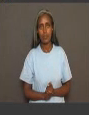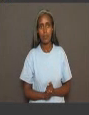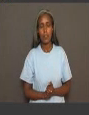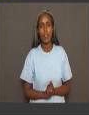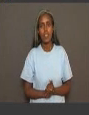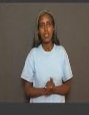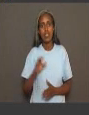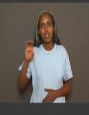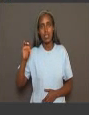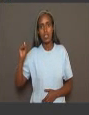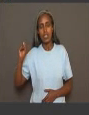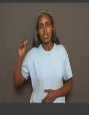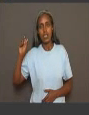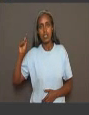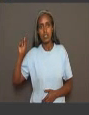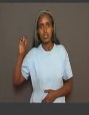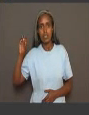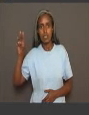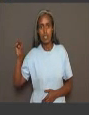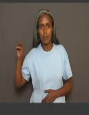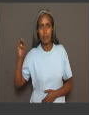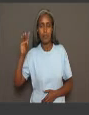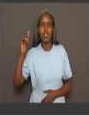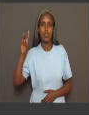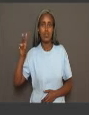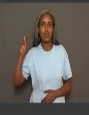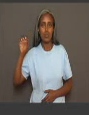Customs duty is the tariff that